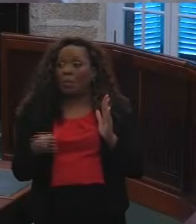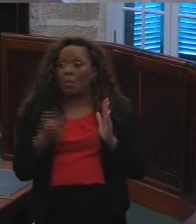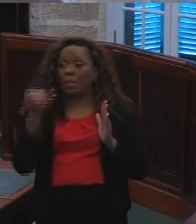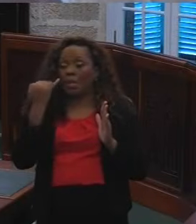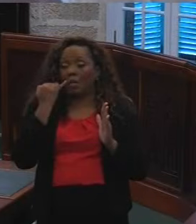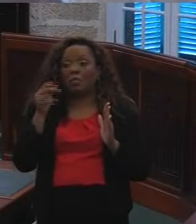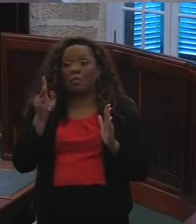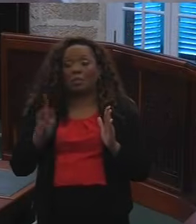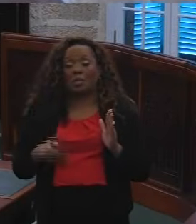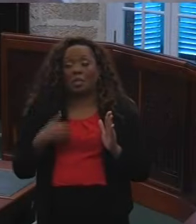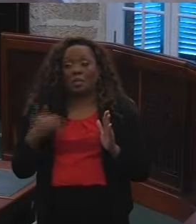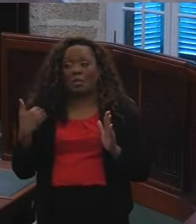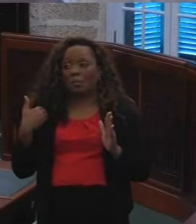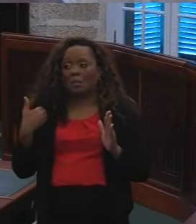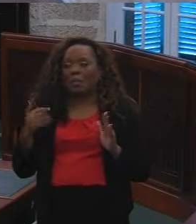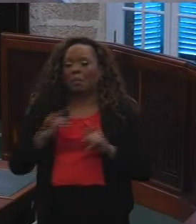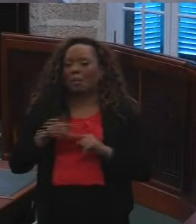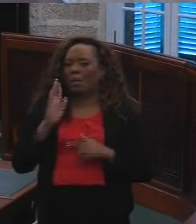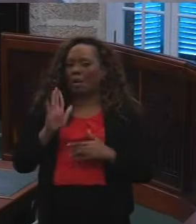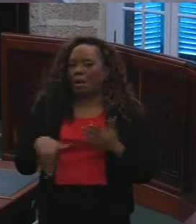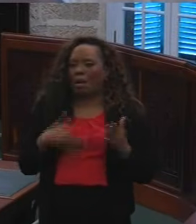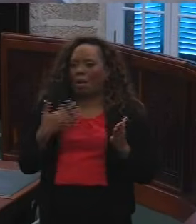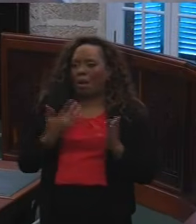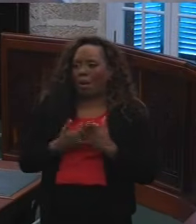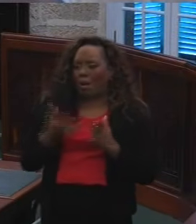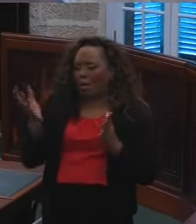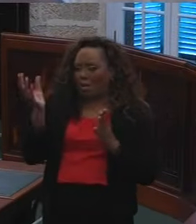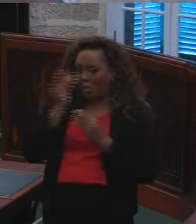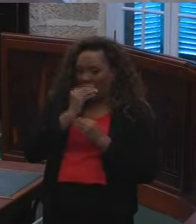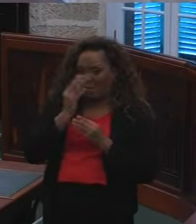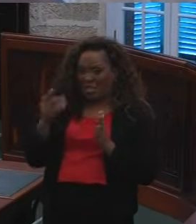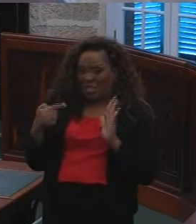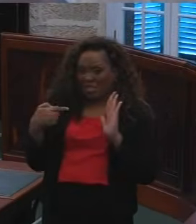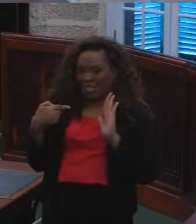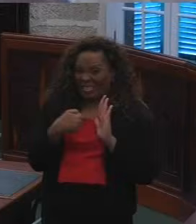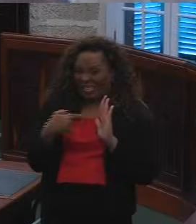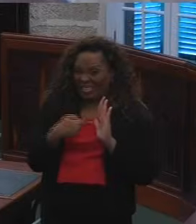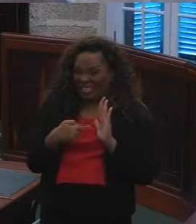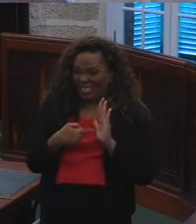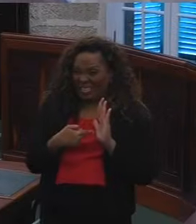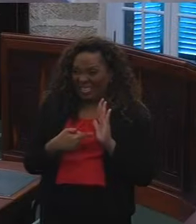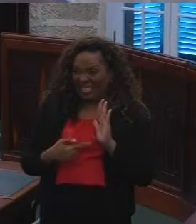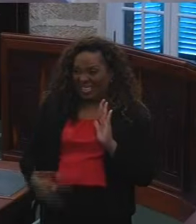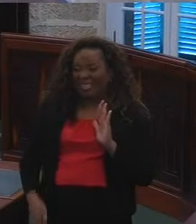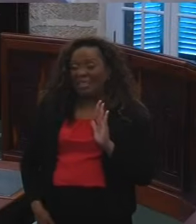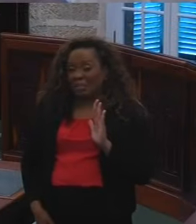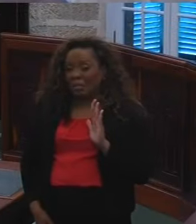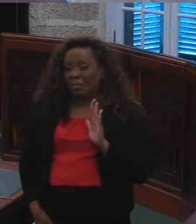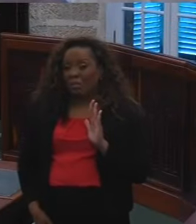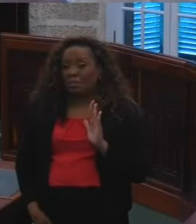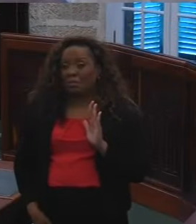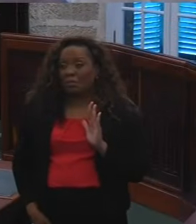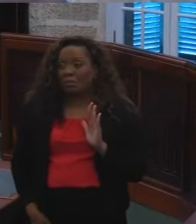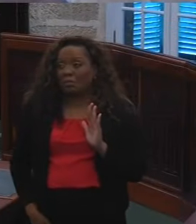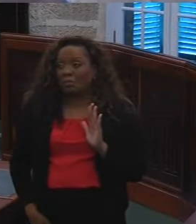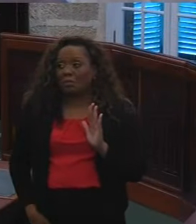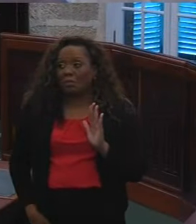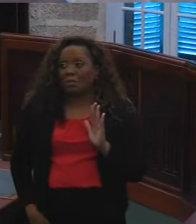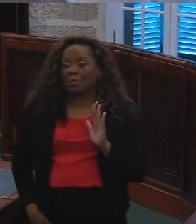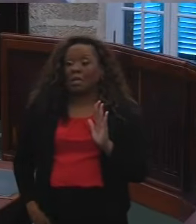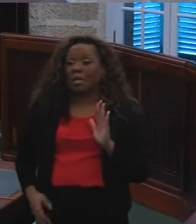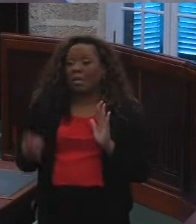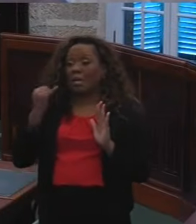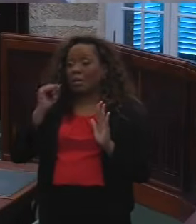Disclosure of the details by anyone who has the legal authority to see this register, disclosure of